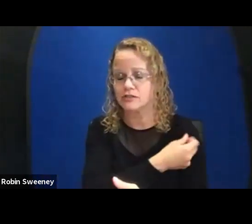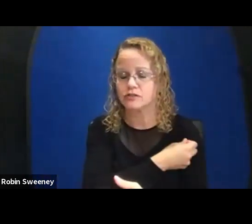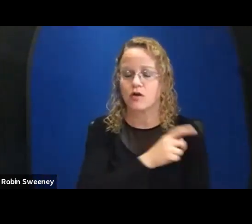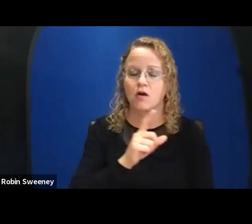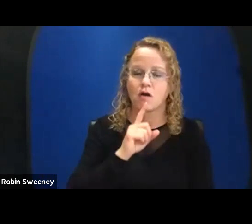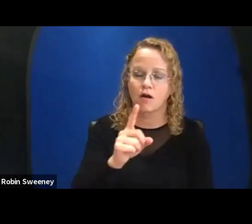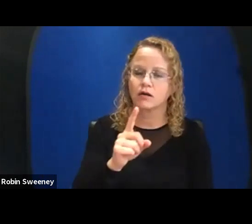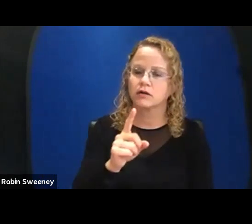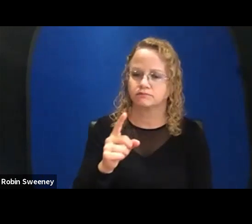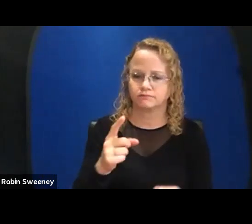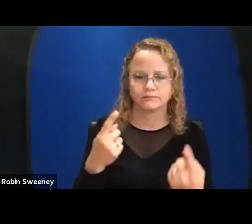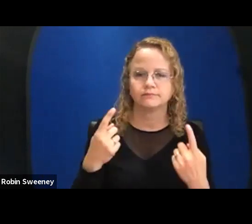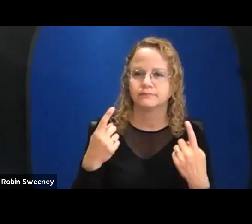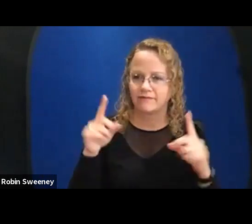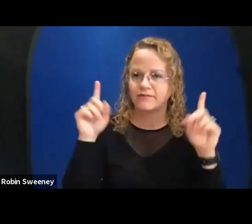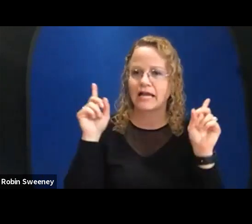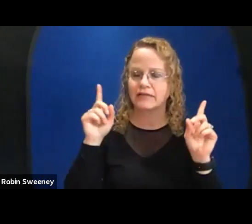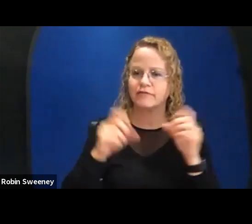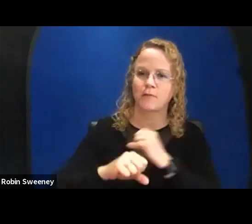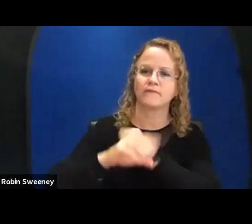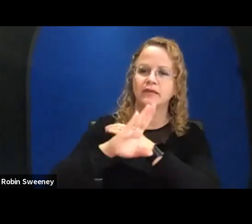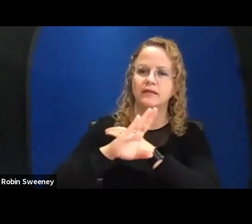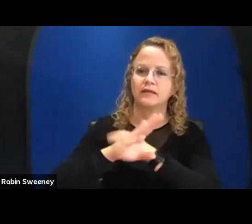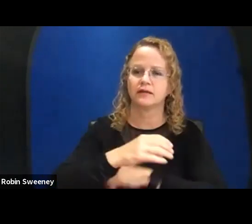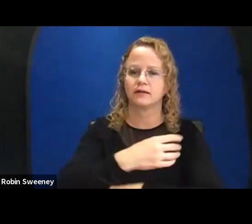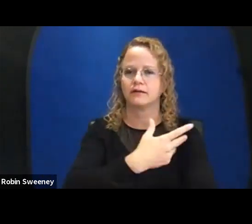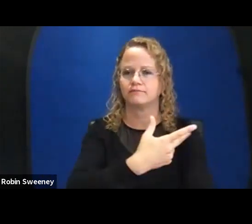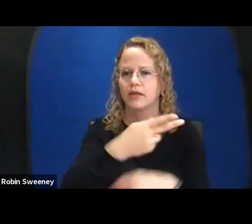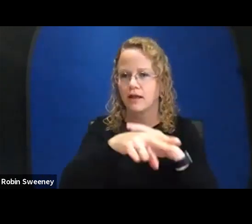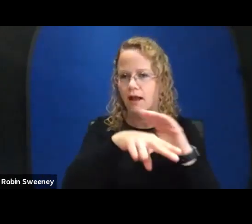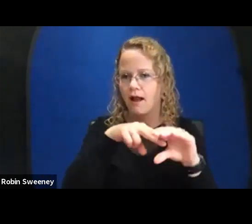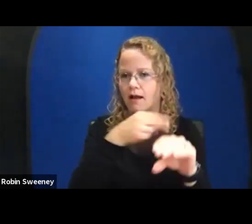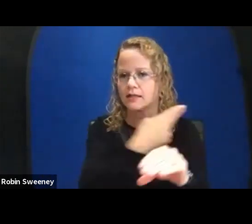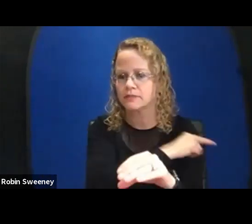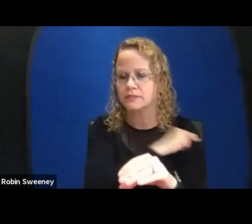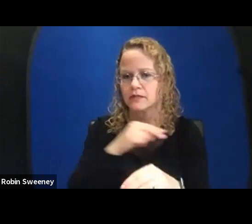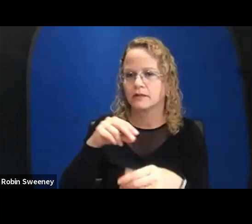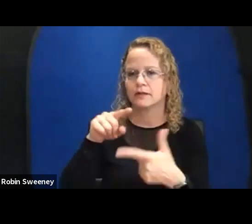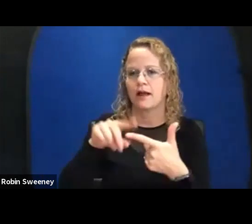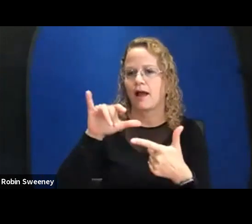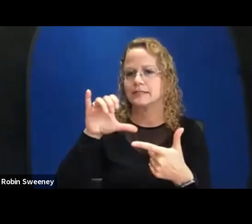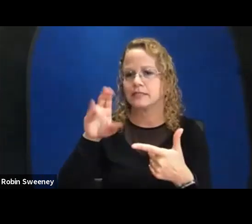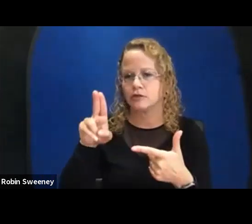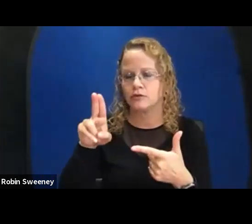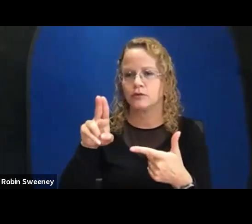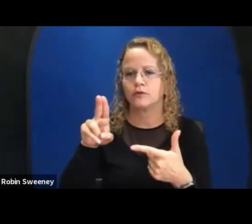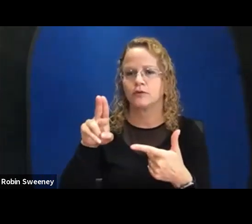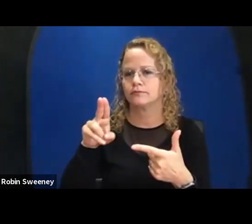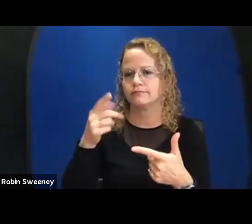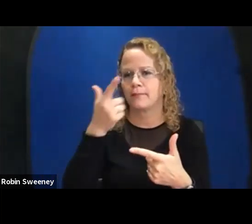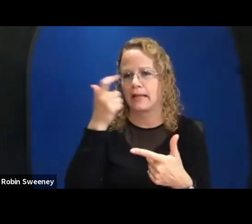extremely effective in preventing hospitalizations and ICU admissions due to